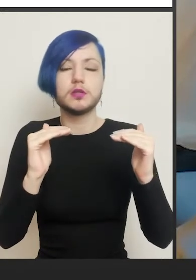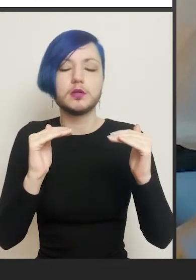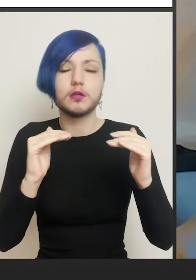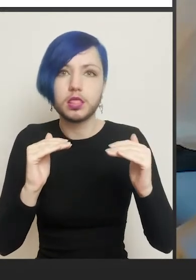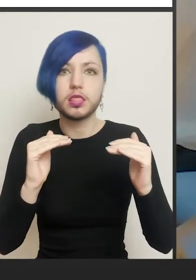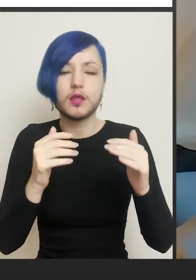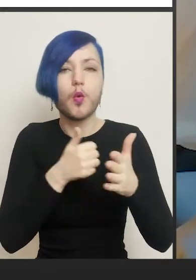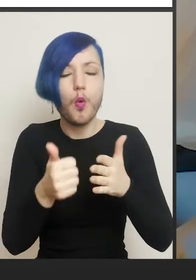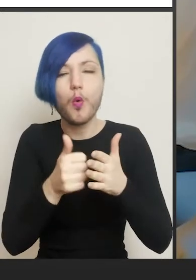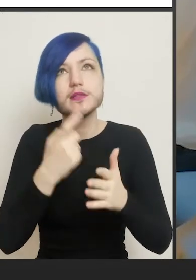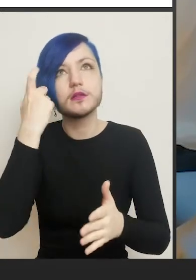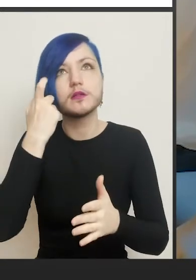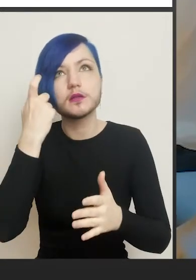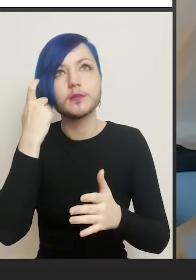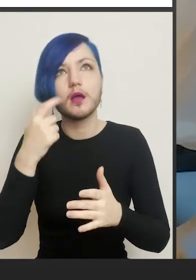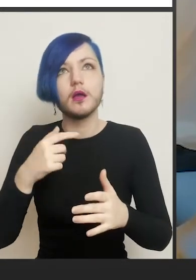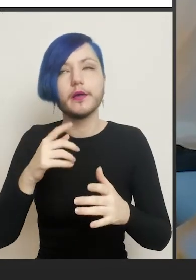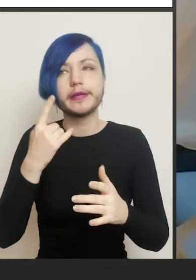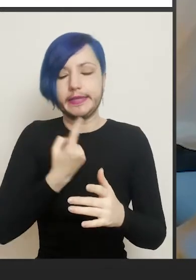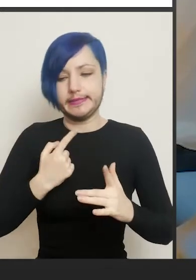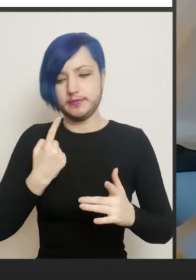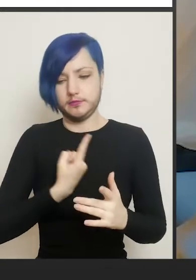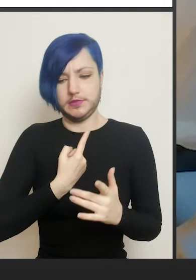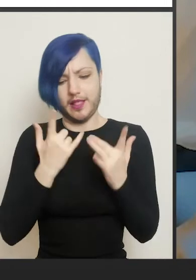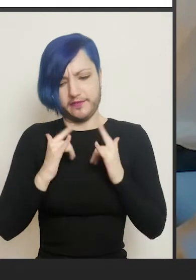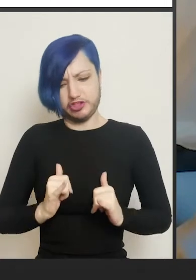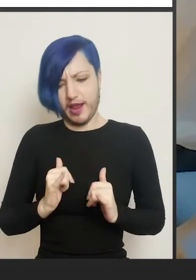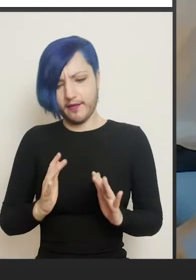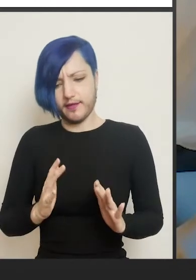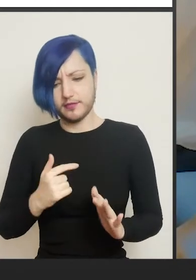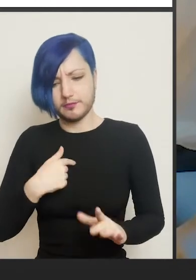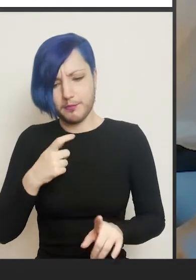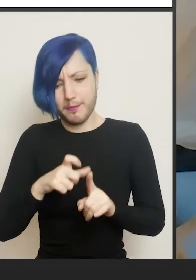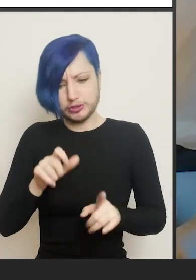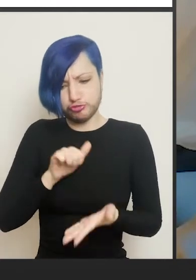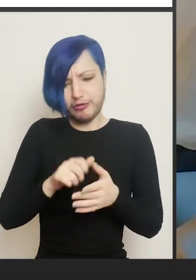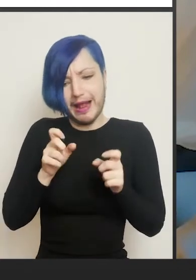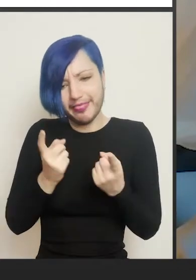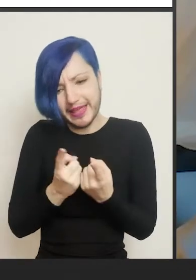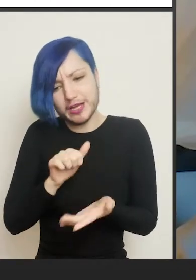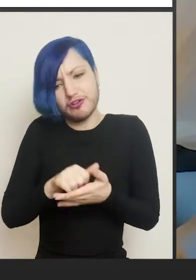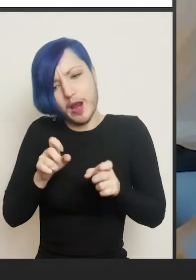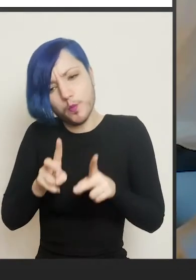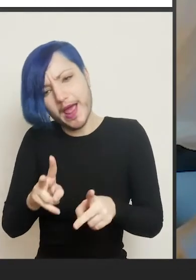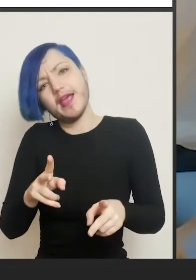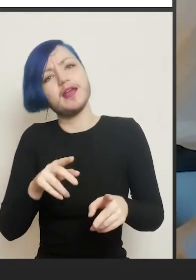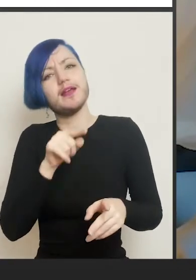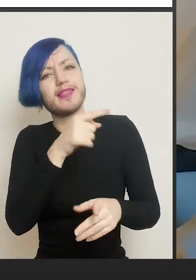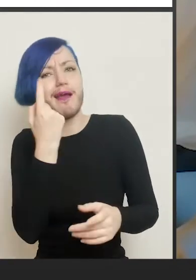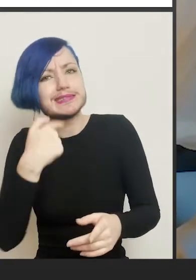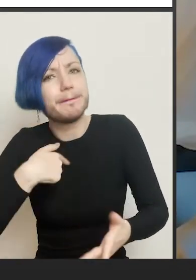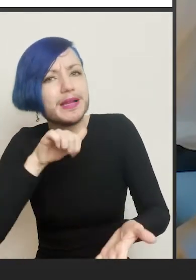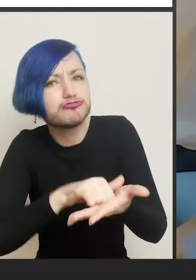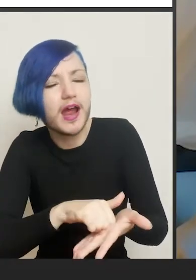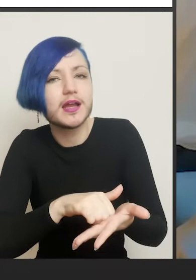and constantly thinking about self-checking. It just sounds like a lot that's going on.